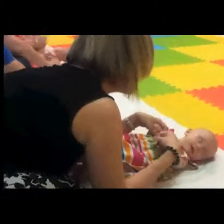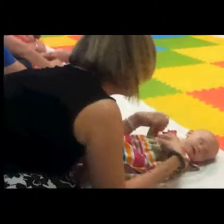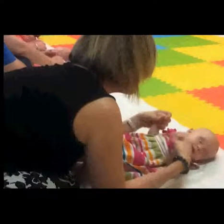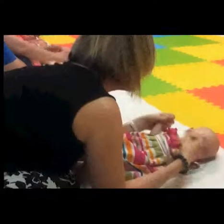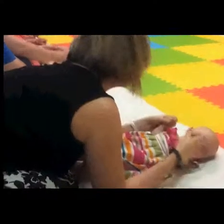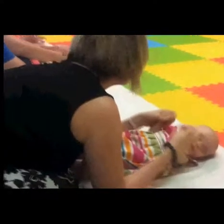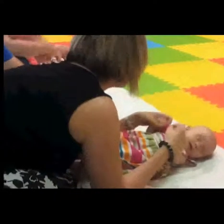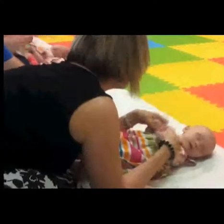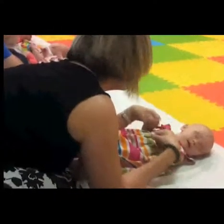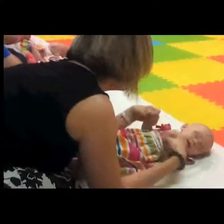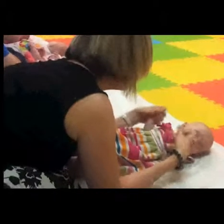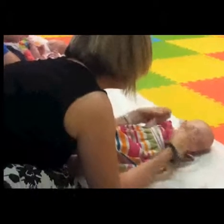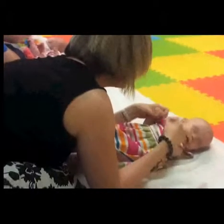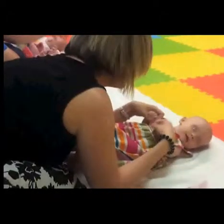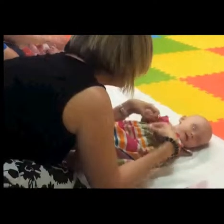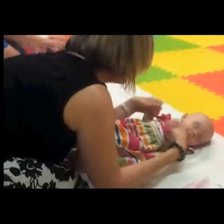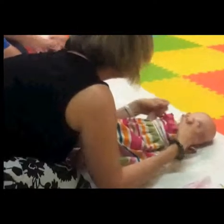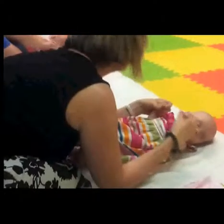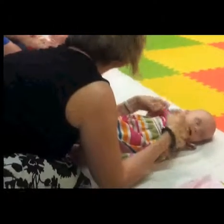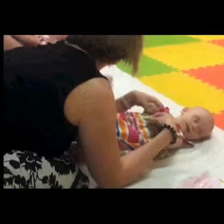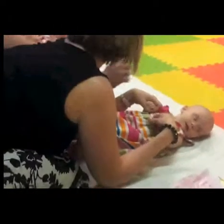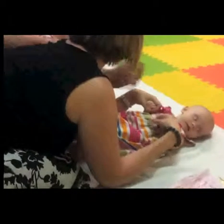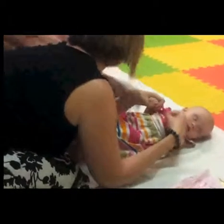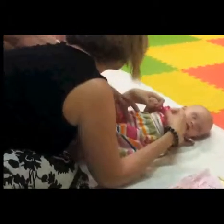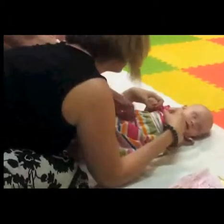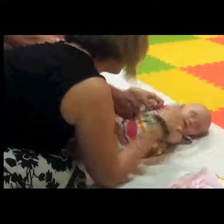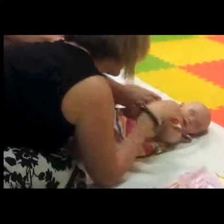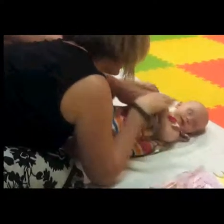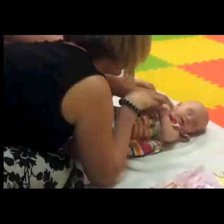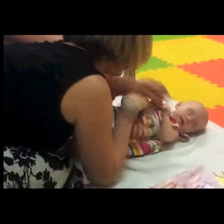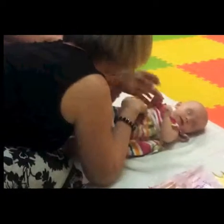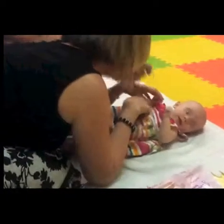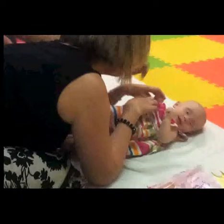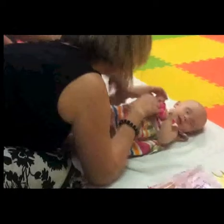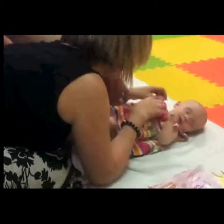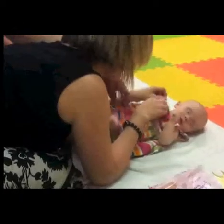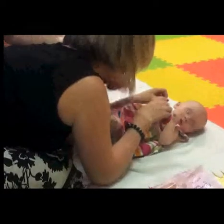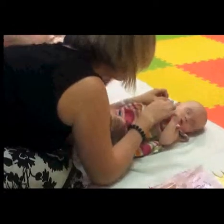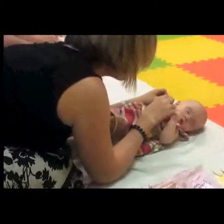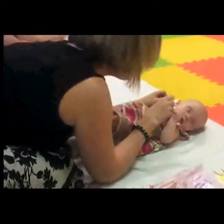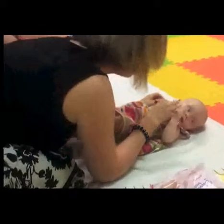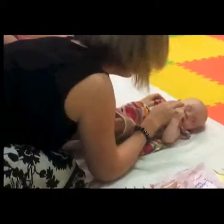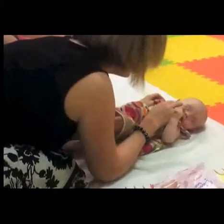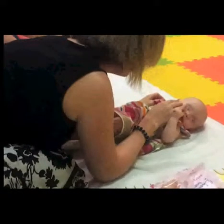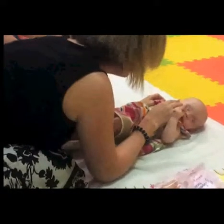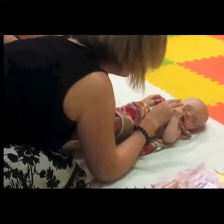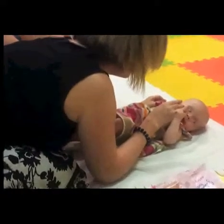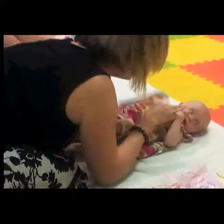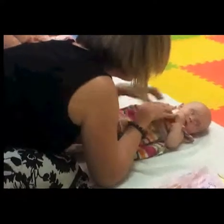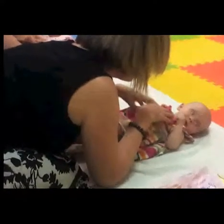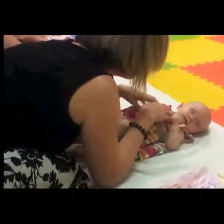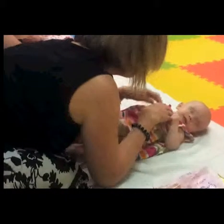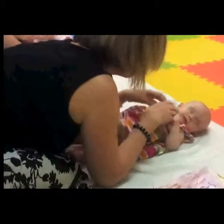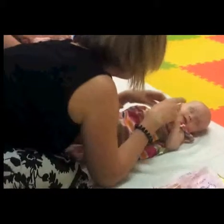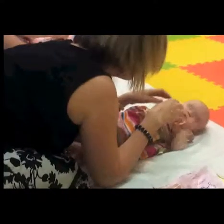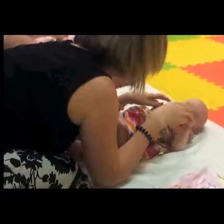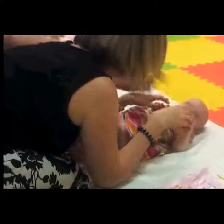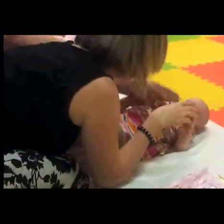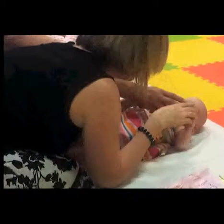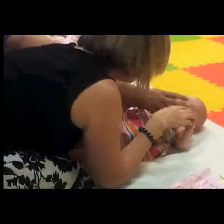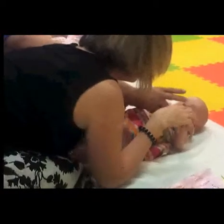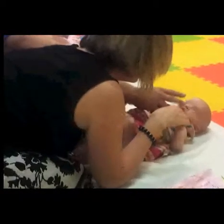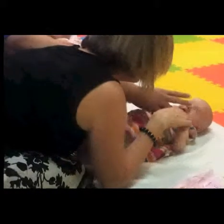Zara Sensory Baby Class. Zara is experiencing a multi-sensory approach in a social setting with security from the